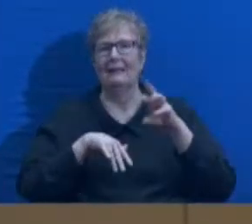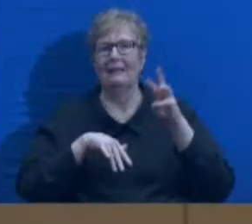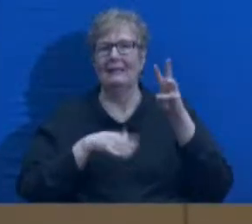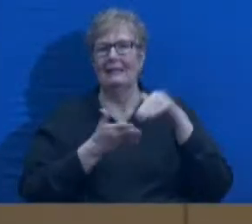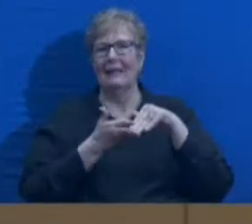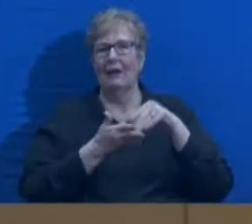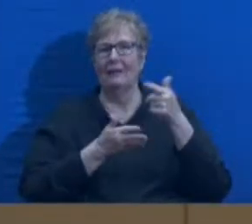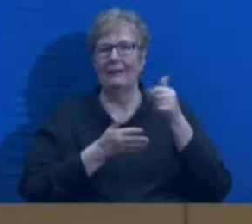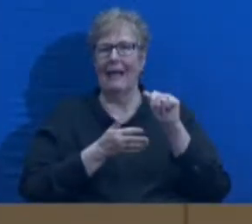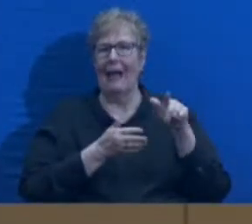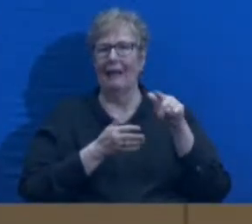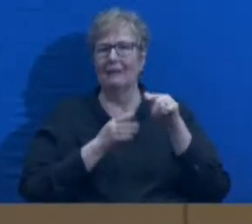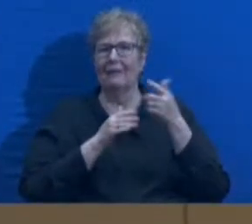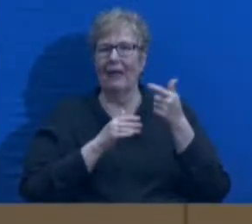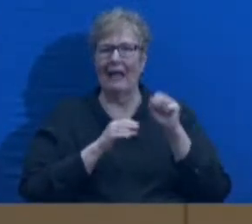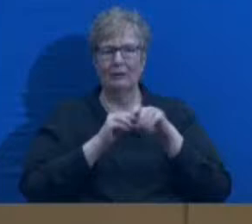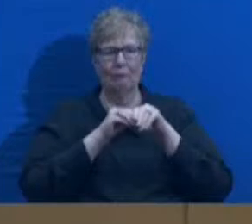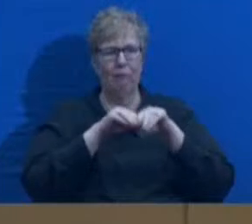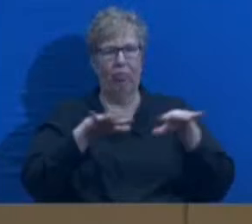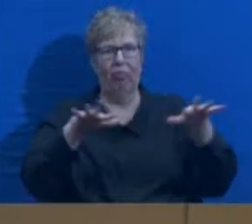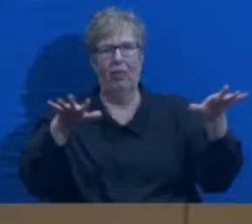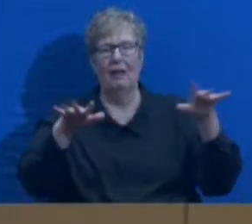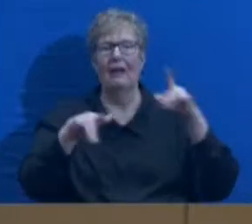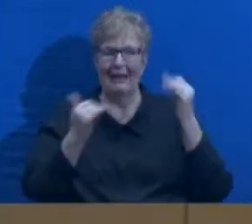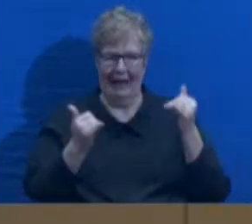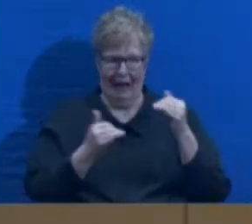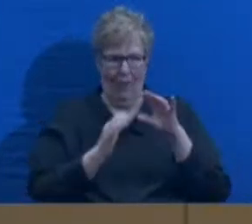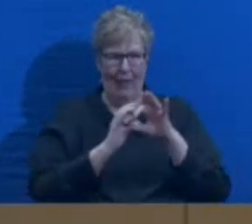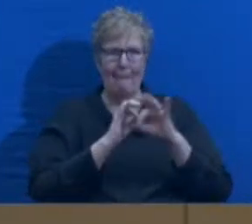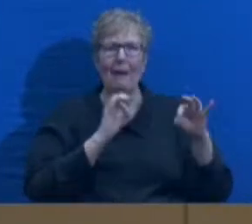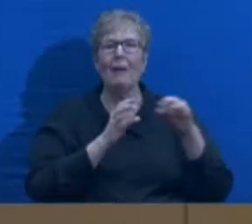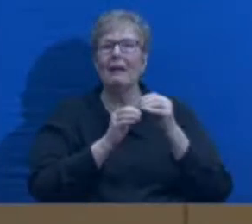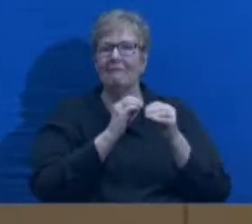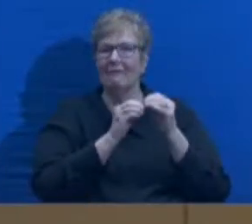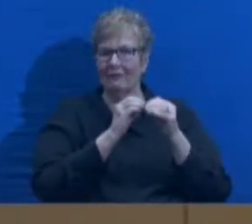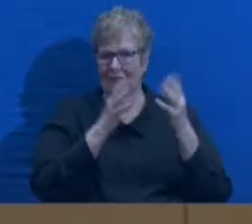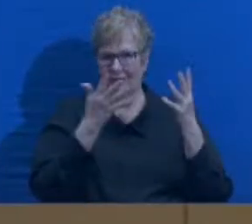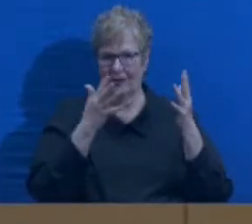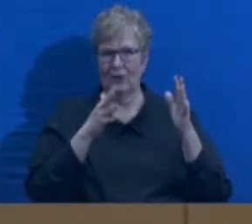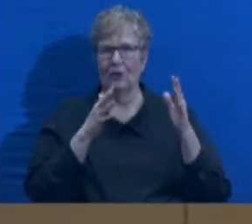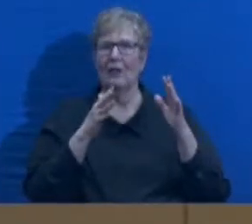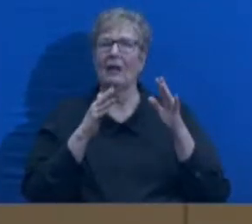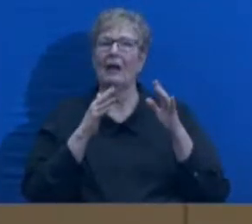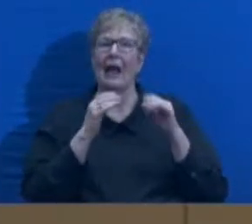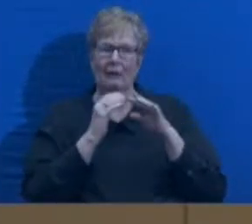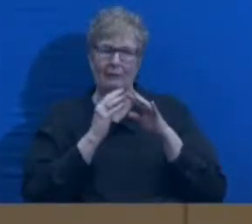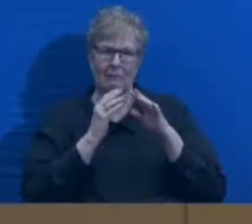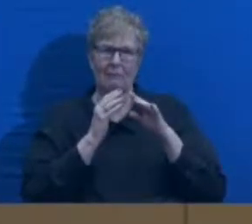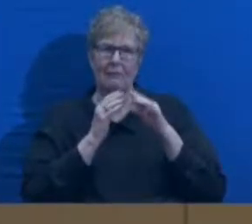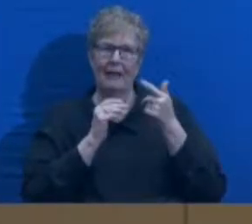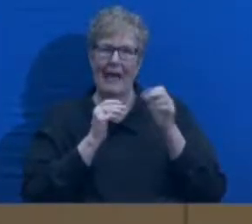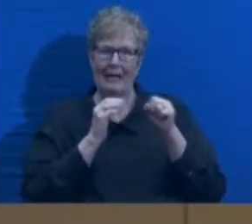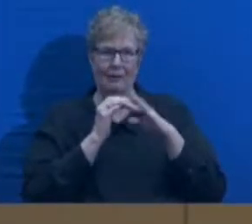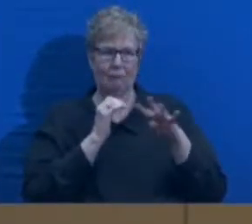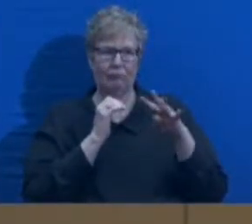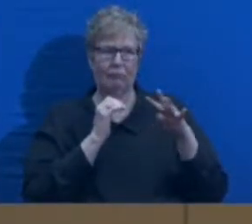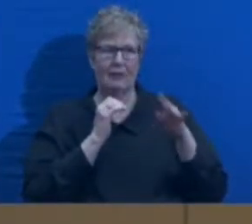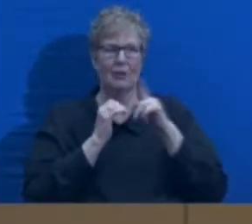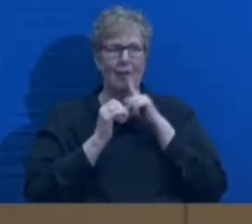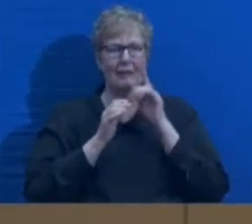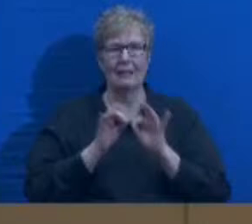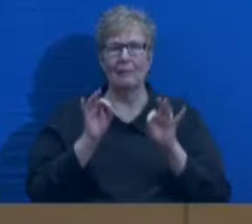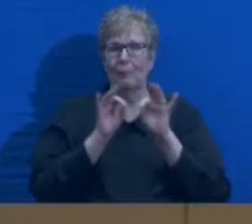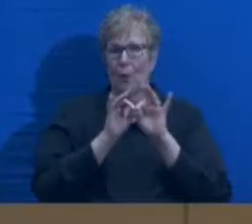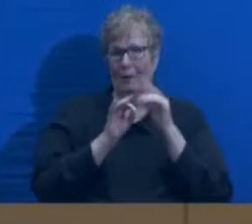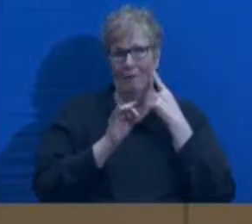Repairs have been completed on the pipeline, and they have started. They've reactivated the pipeline, so that's an important part of our